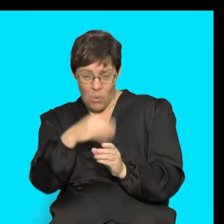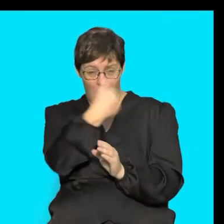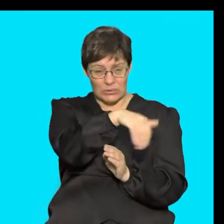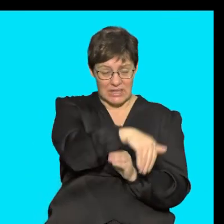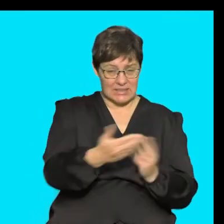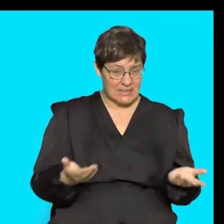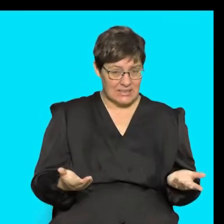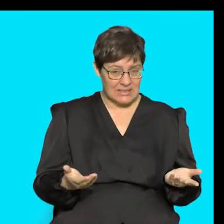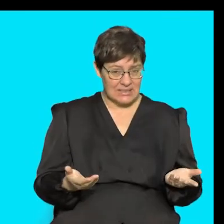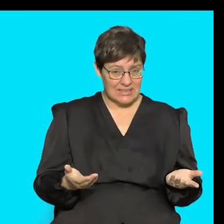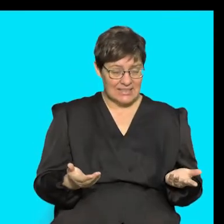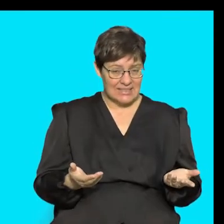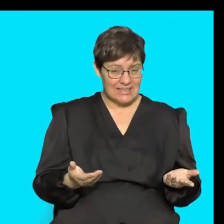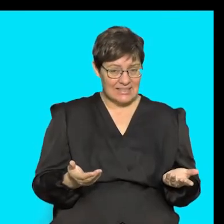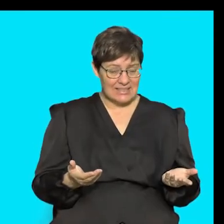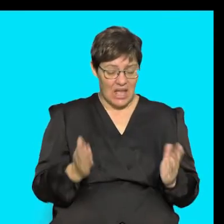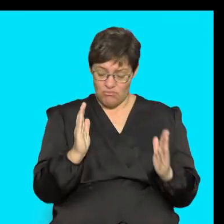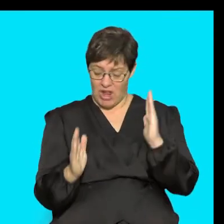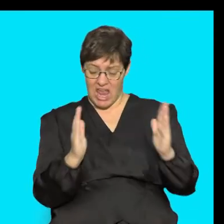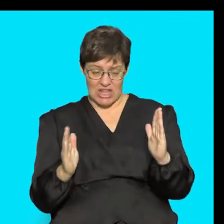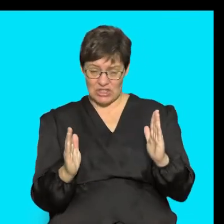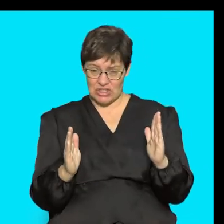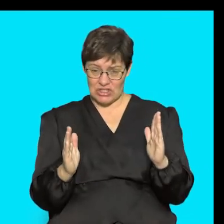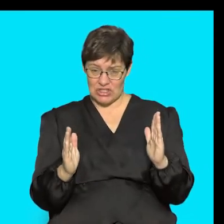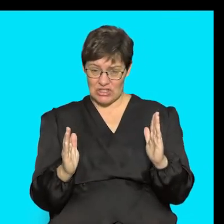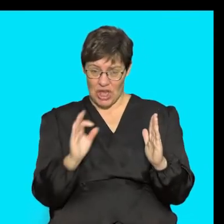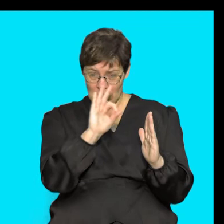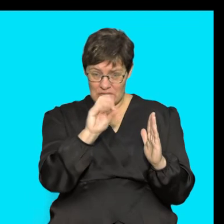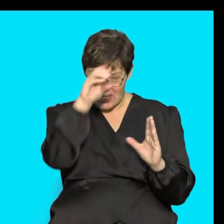extrapolating? Is 30 within a range?